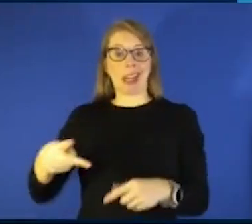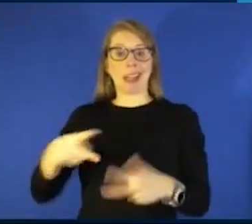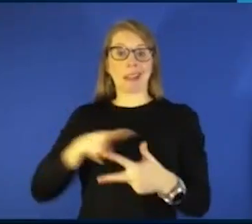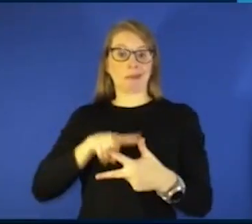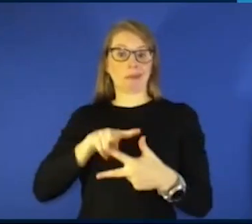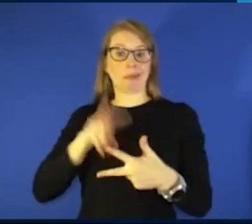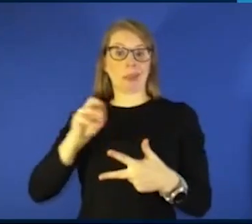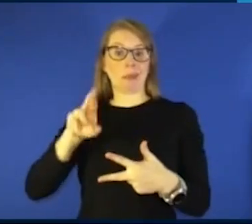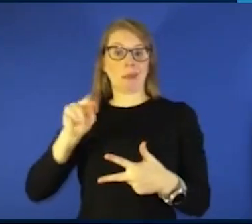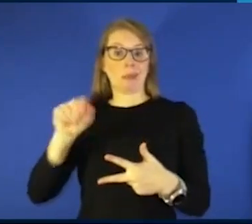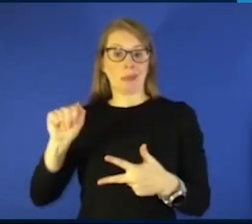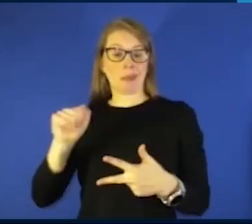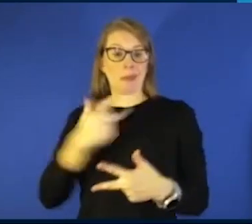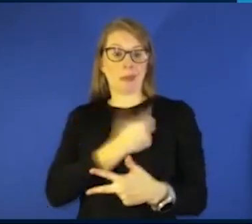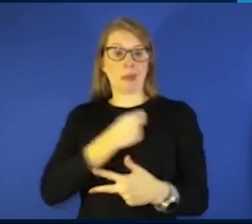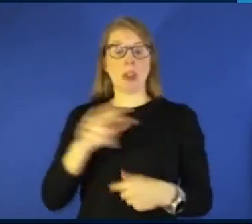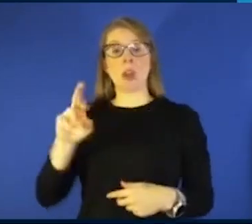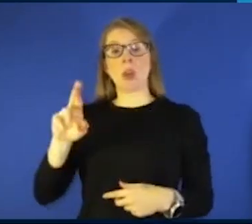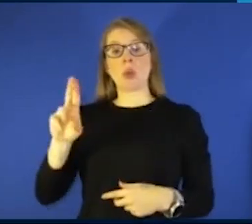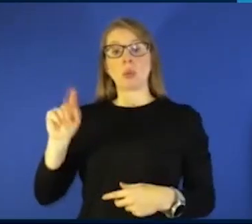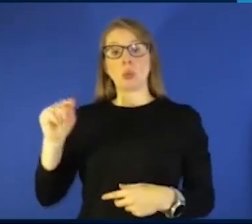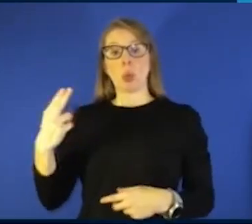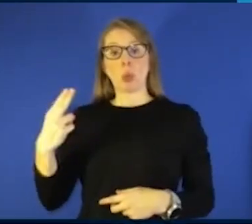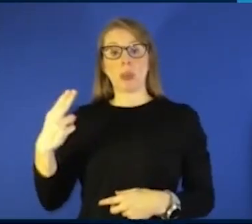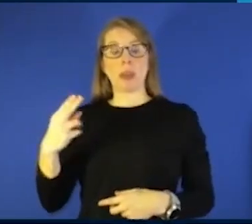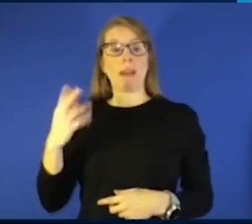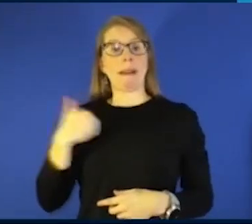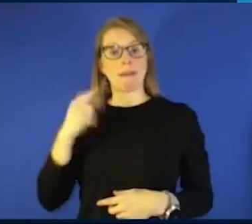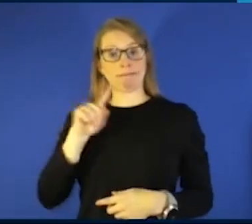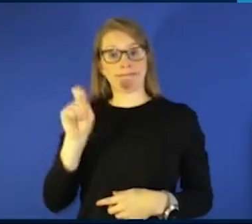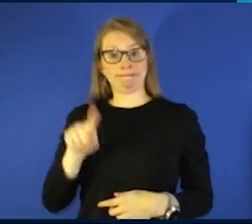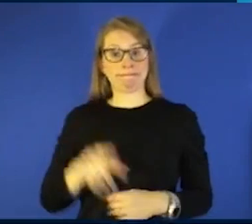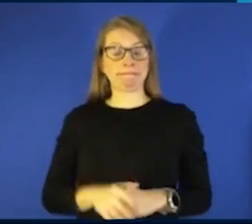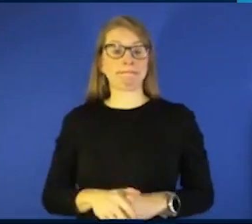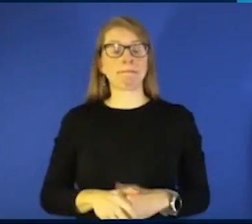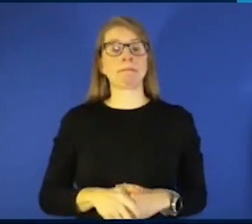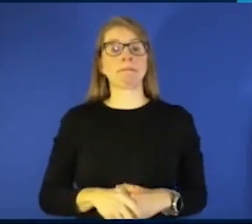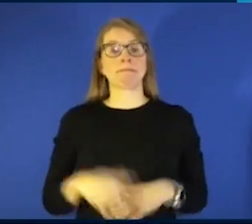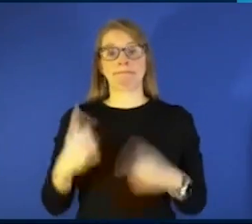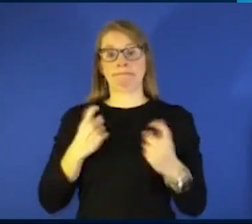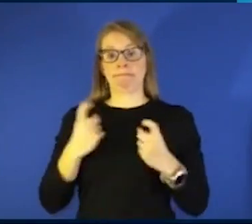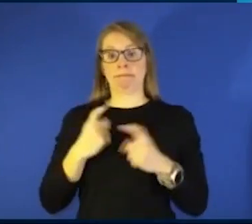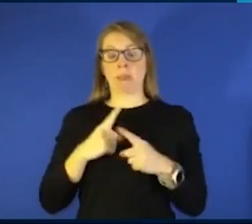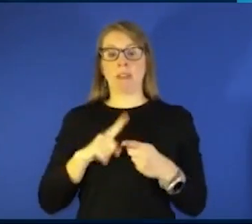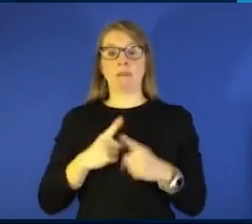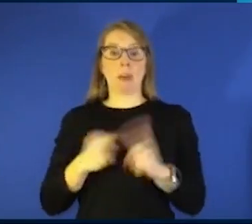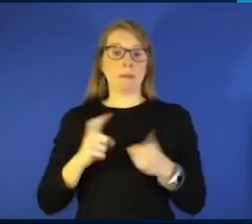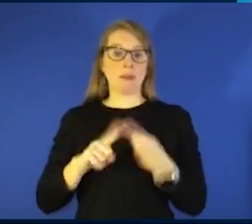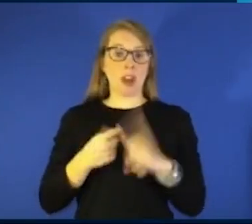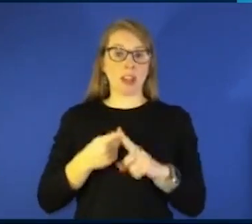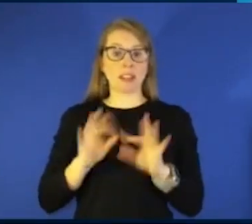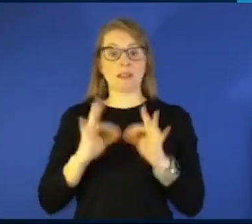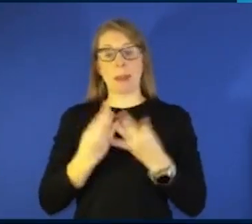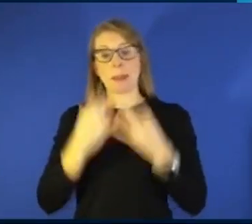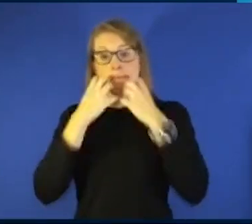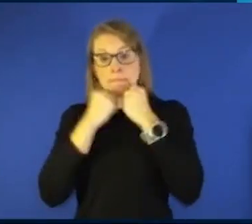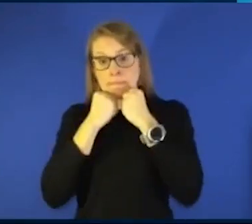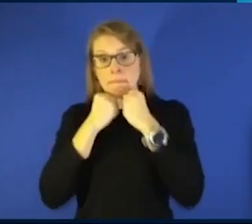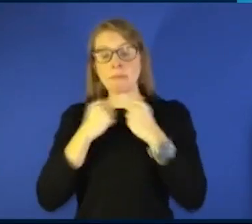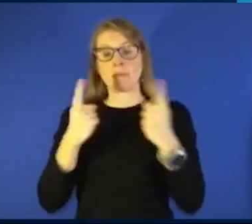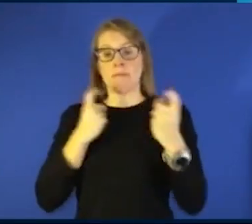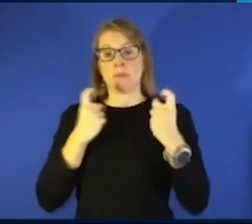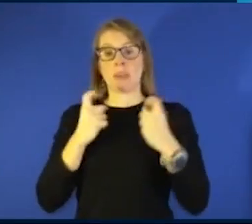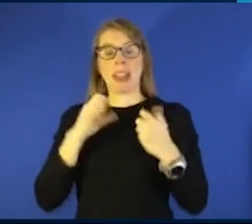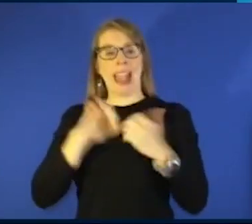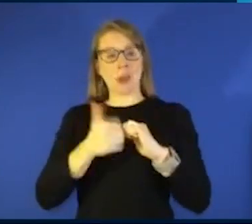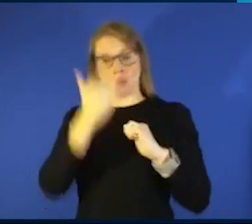Ruth Allen has a question. This is a question, I think we've all been getting this from friends, family, loved ones. How do you know the difference, and